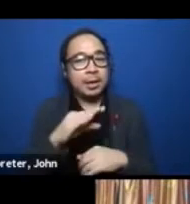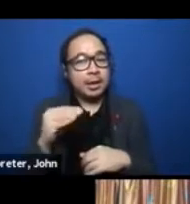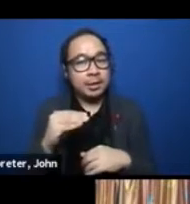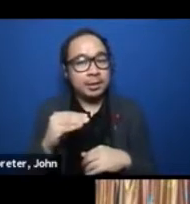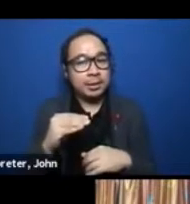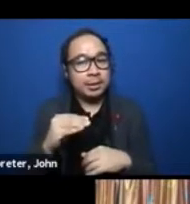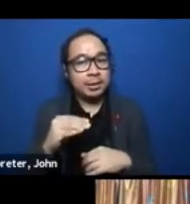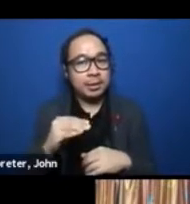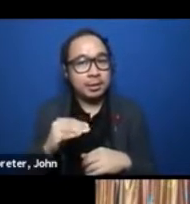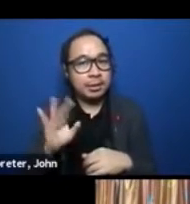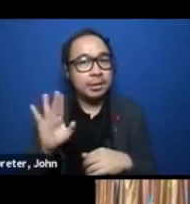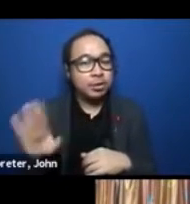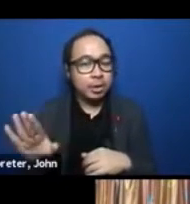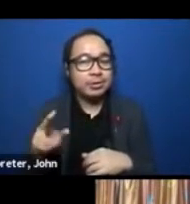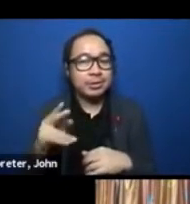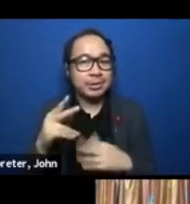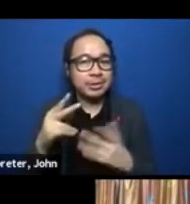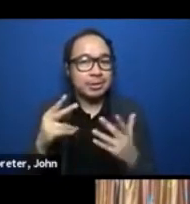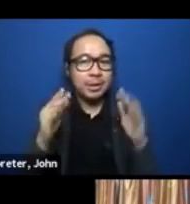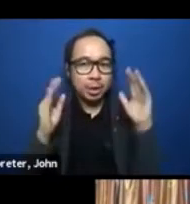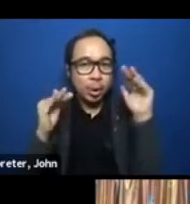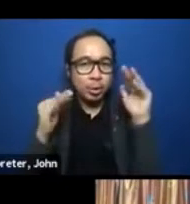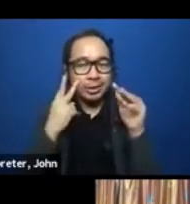their partner as well. So hope to see that.